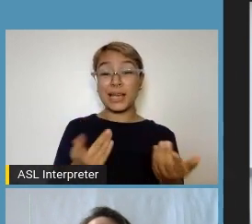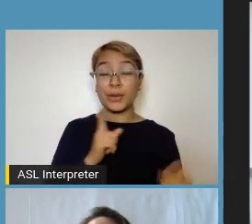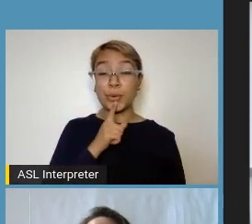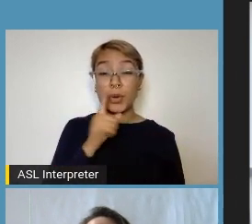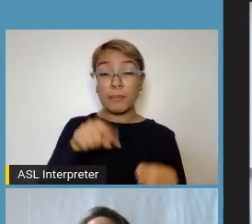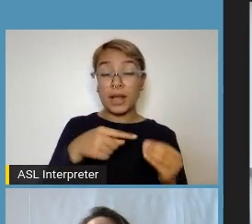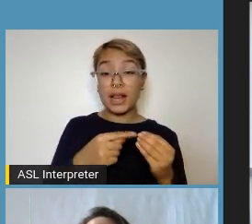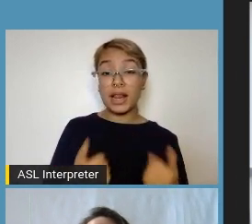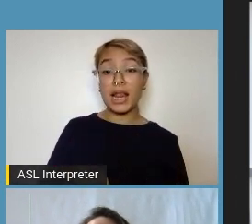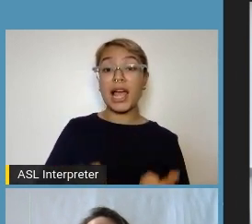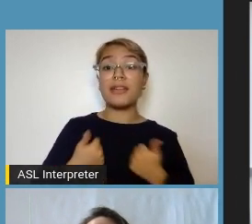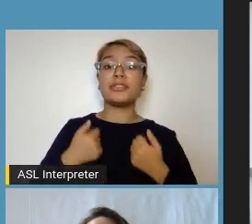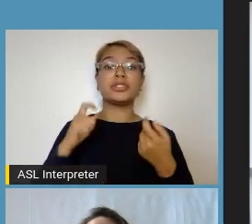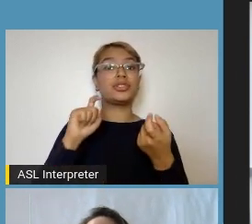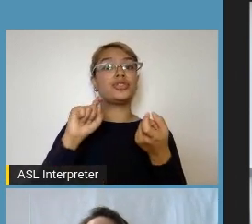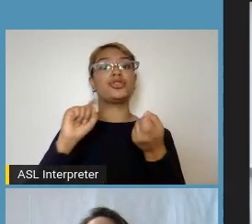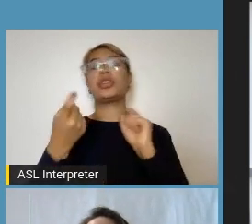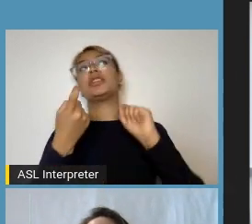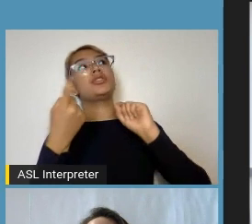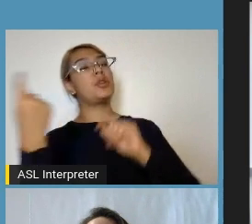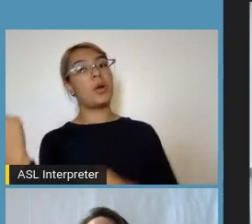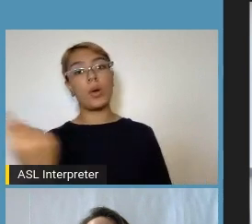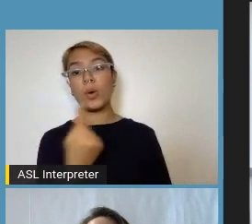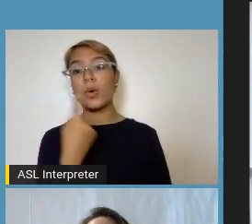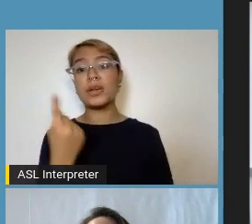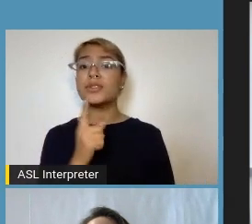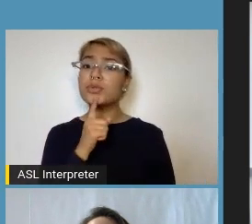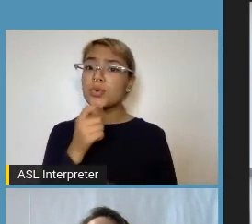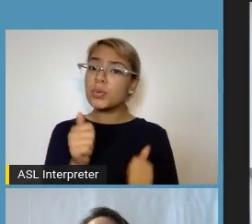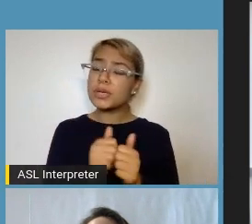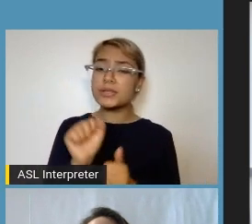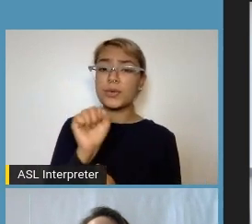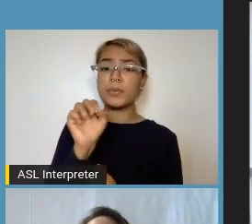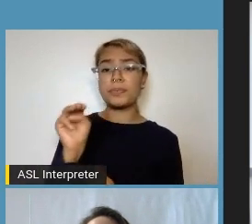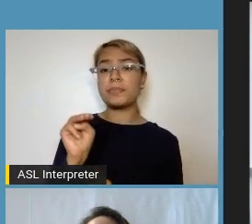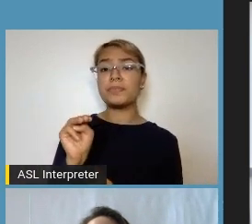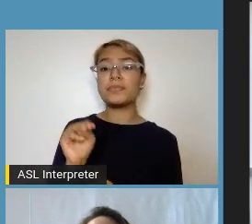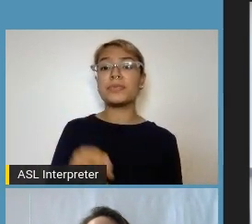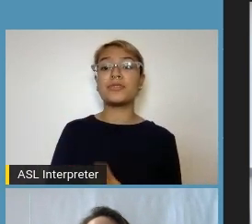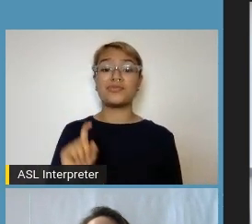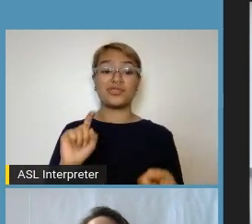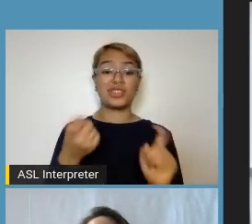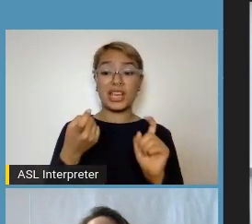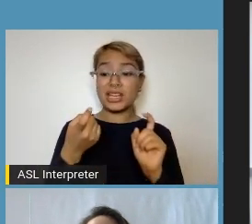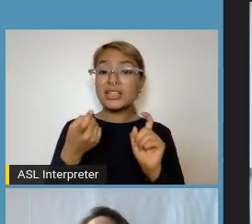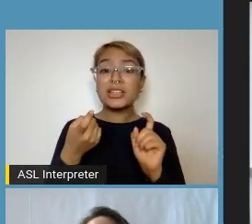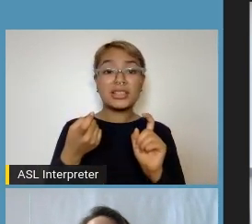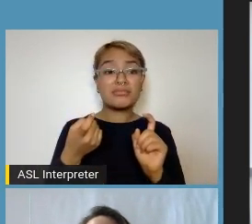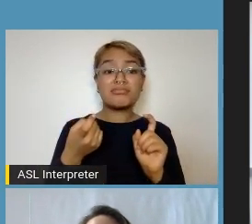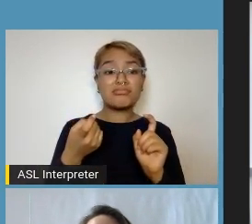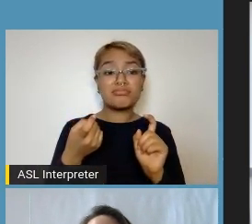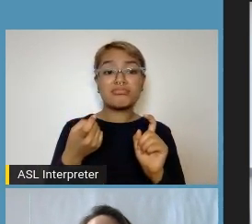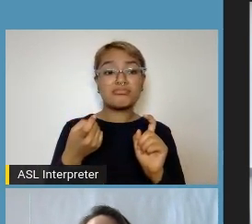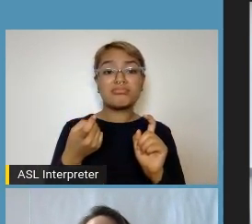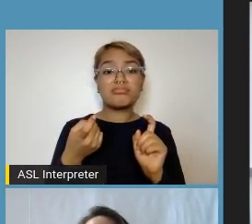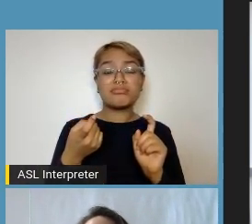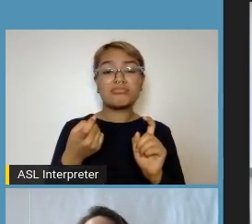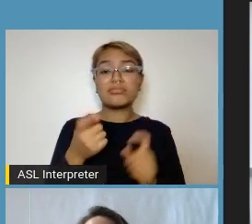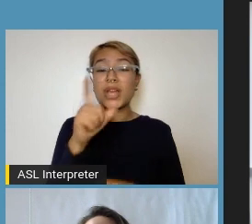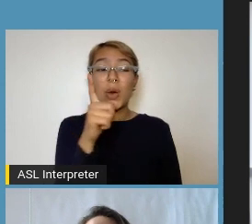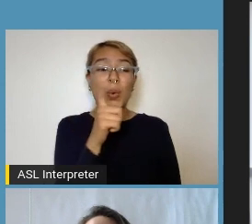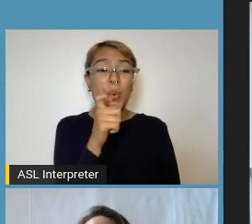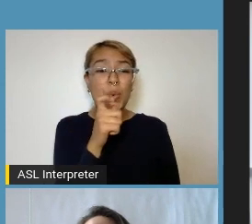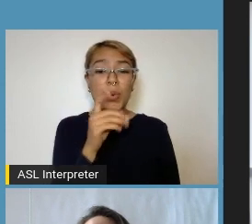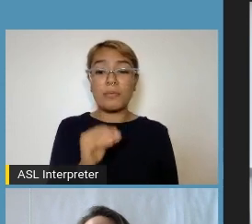is that change is constant. And so it is true for social media. From changes in who